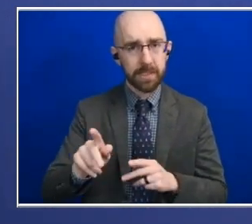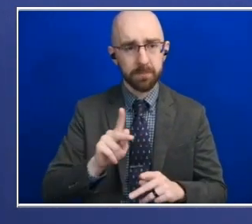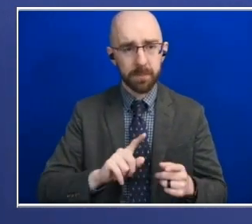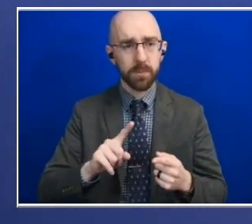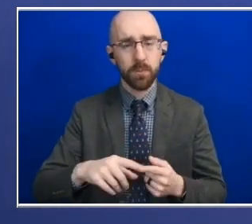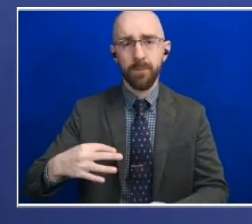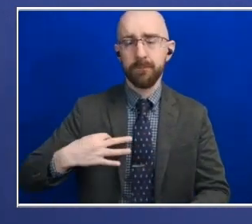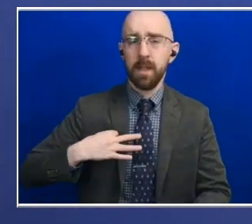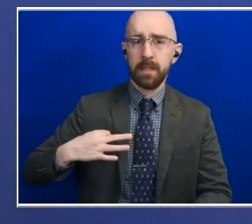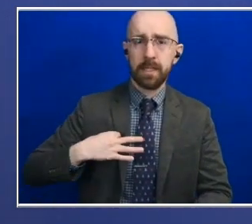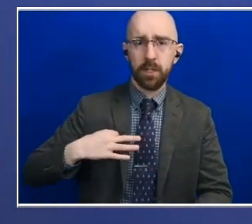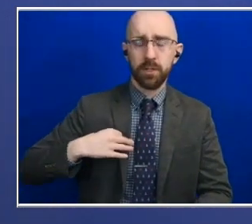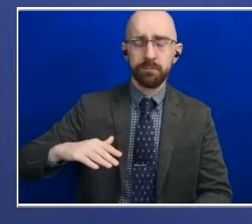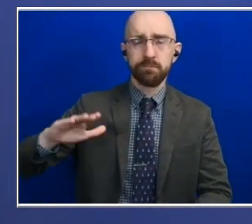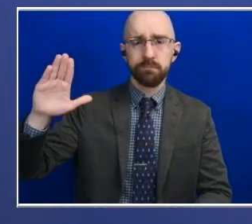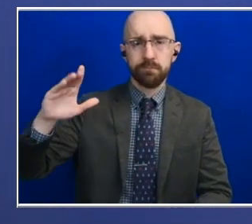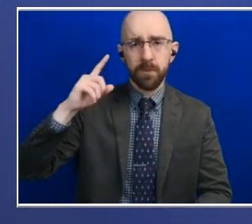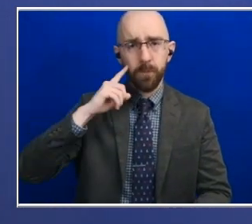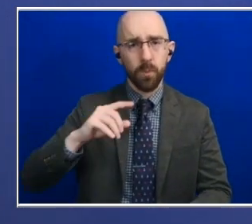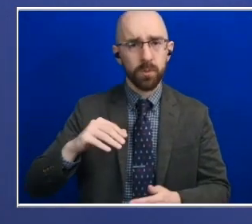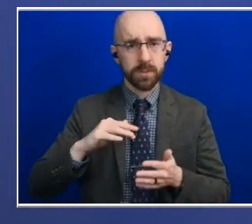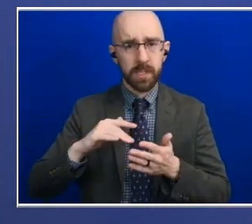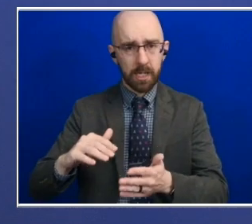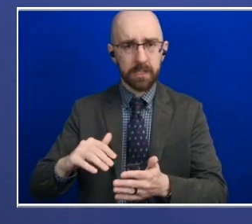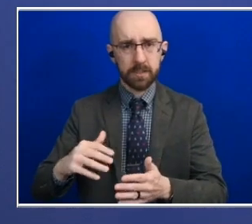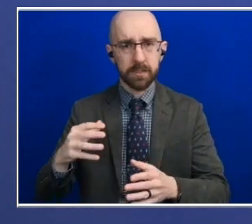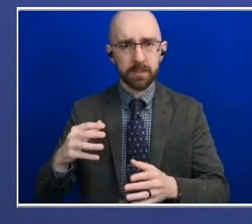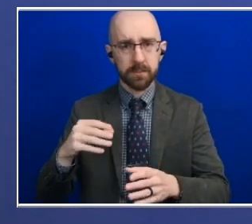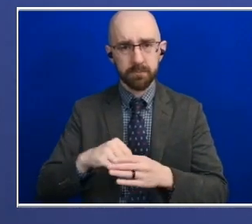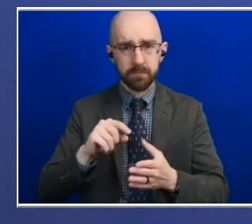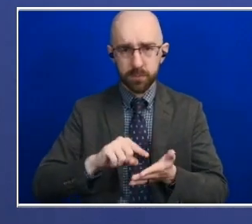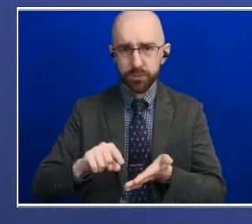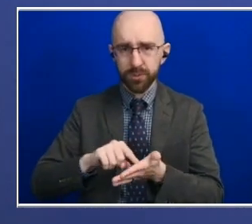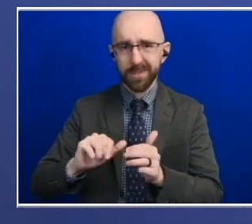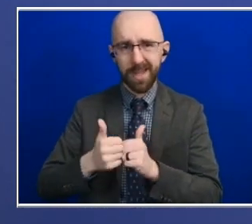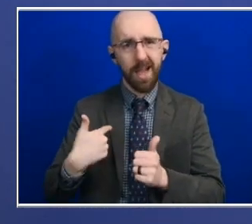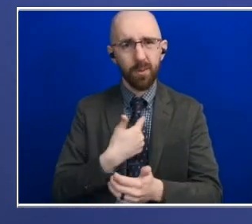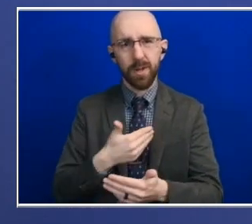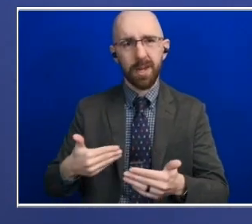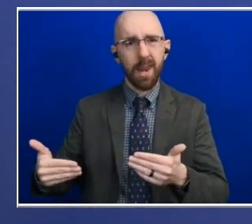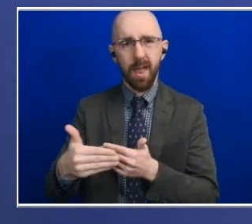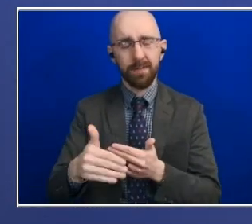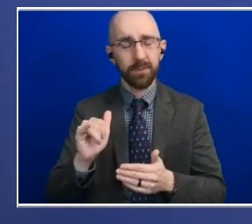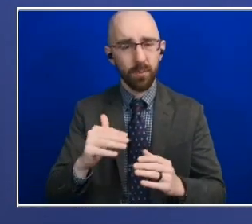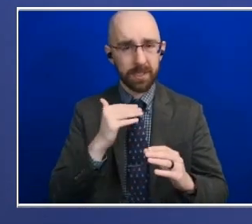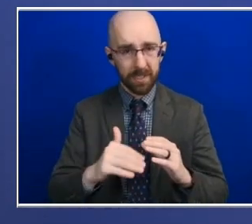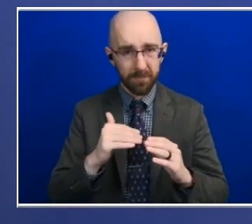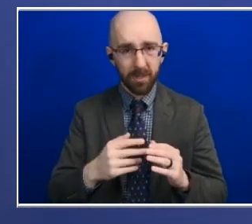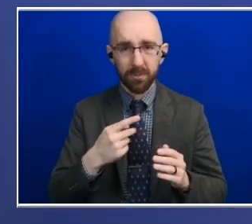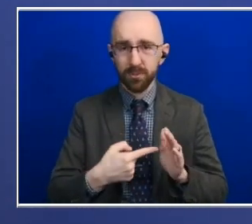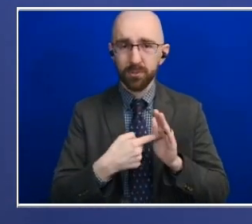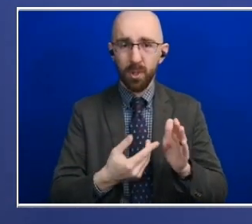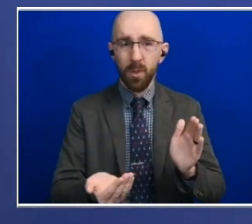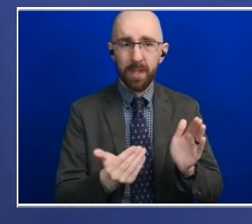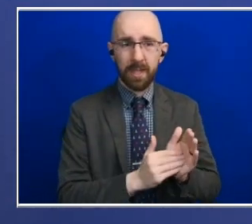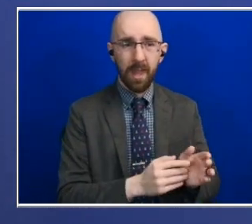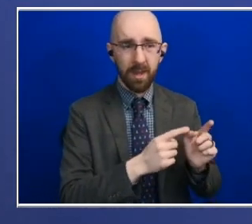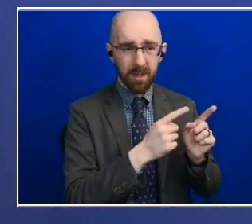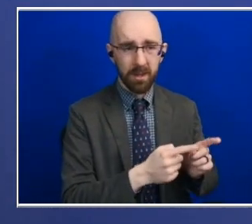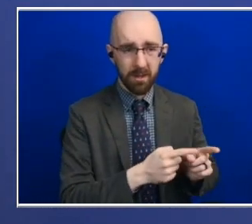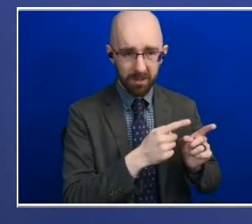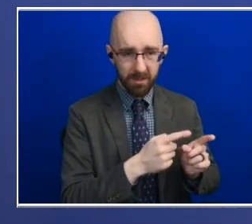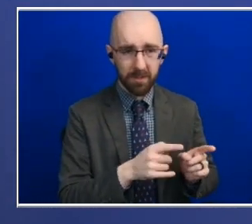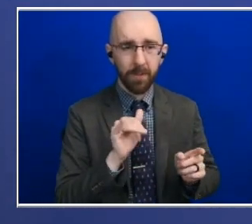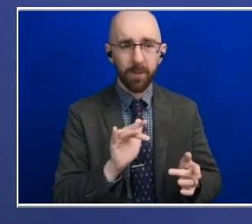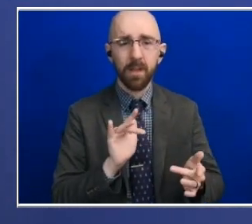these studies, because that's the way we get in front of it. So those emails, if we can show those one last time, those are the contact points to